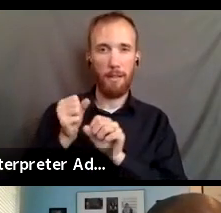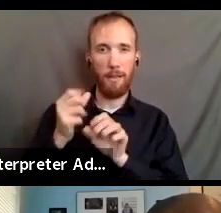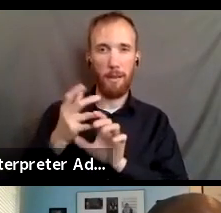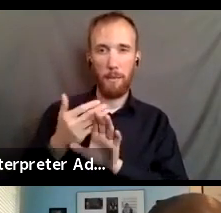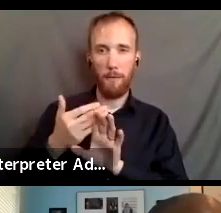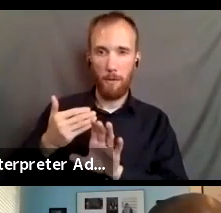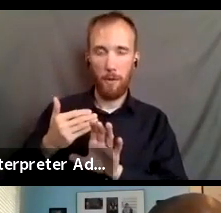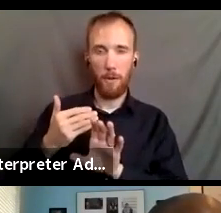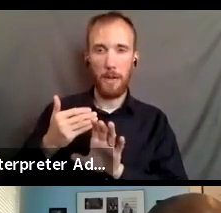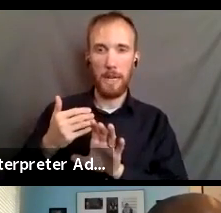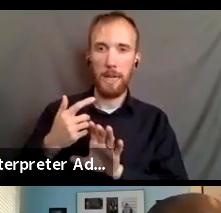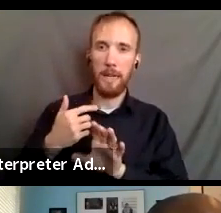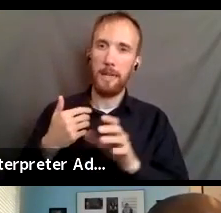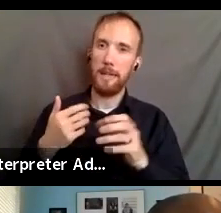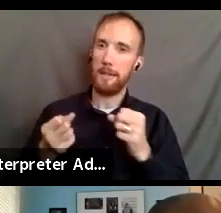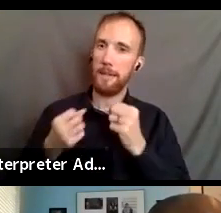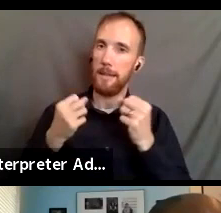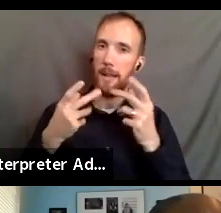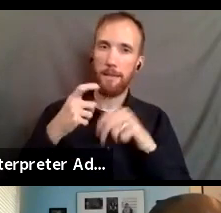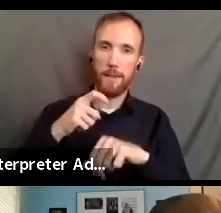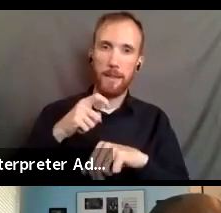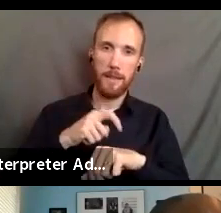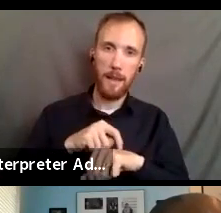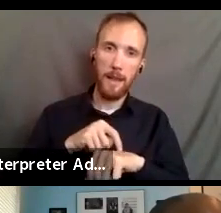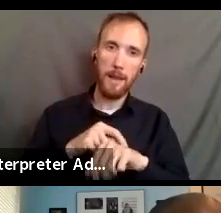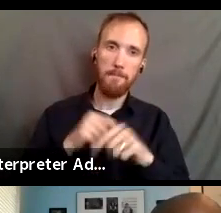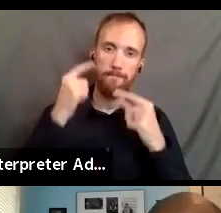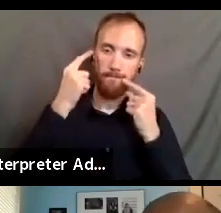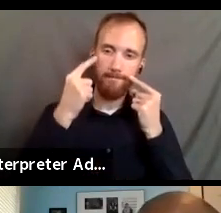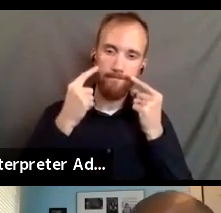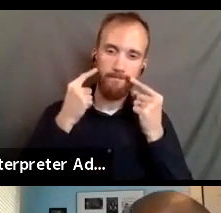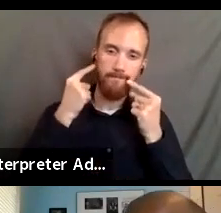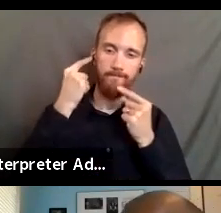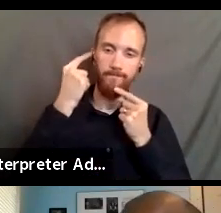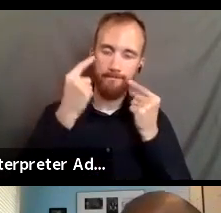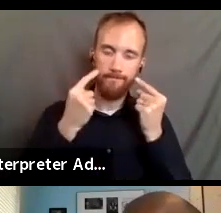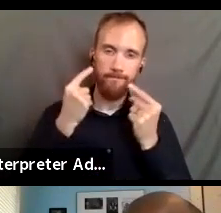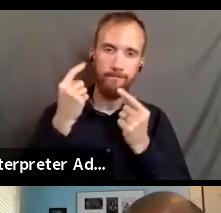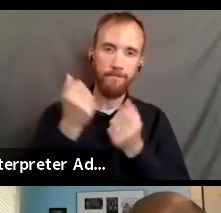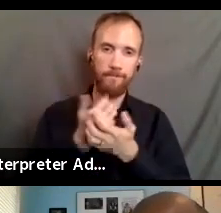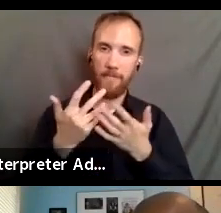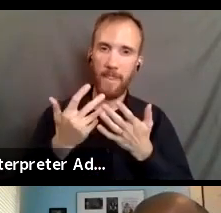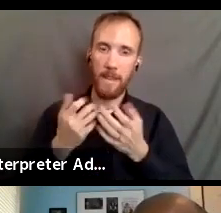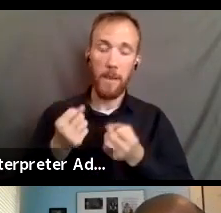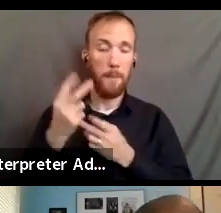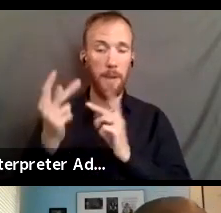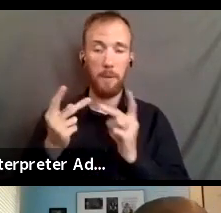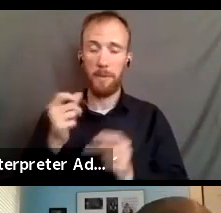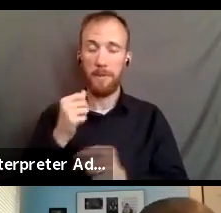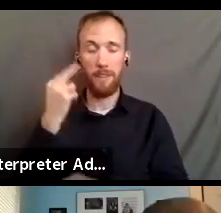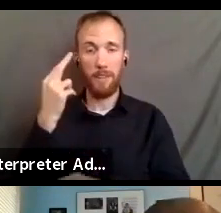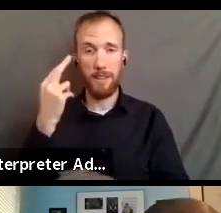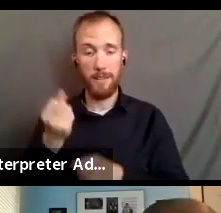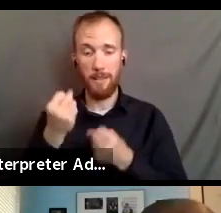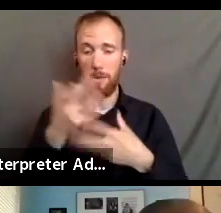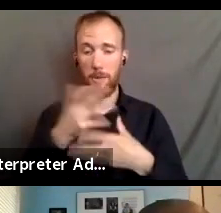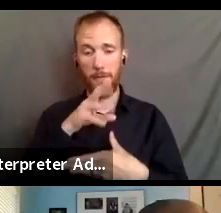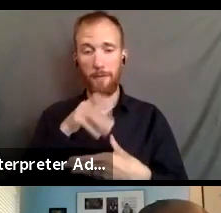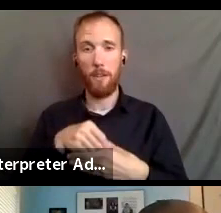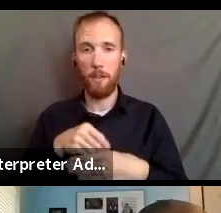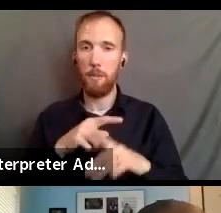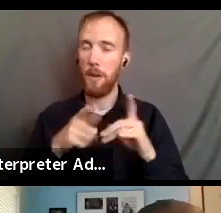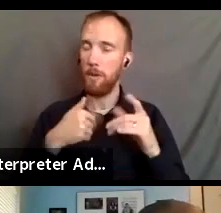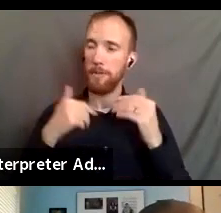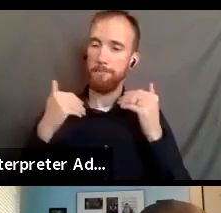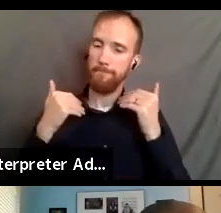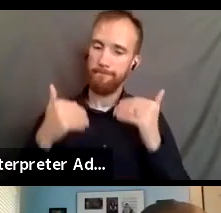know we spend a lot of time on this and people don't realize how much goes into it but we do it and because every